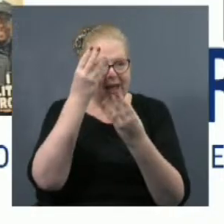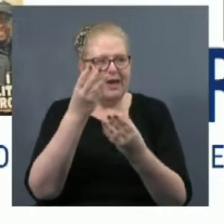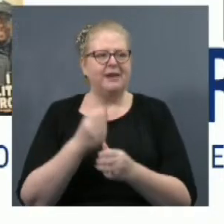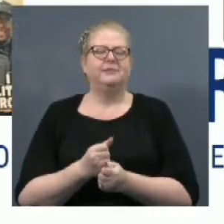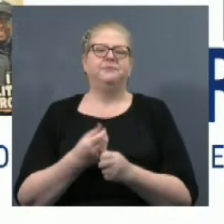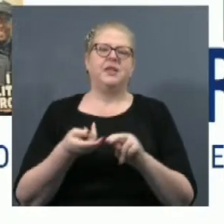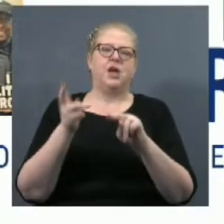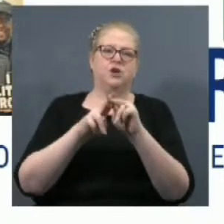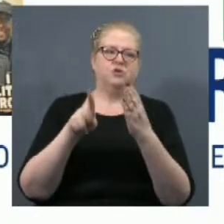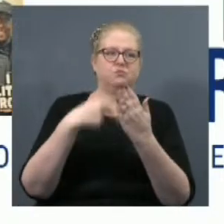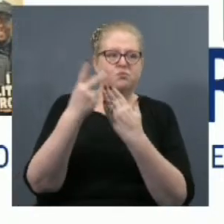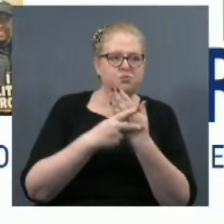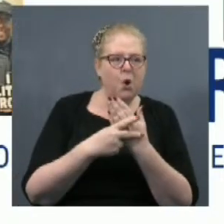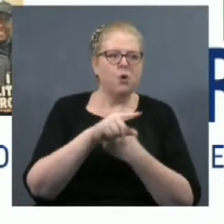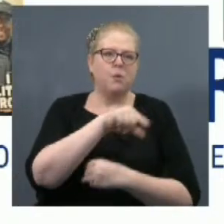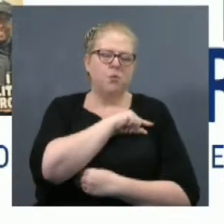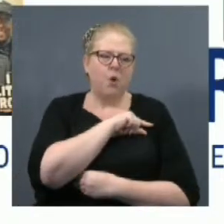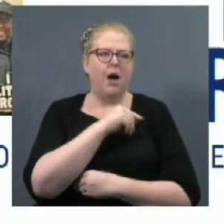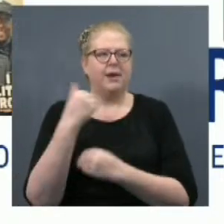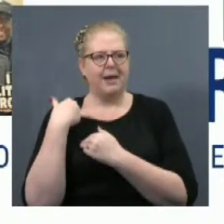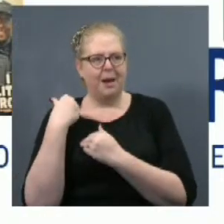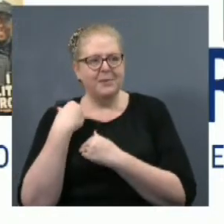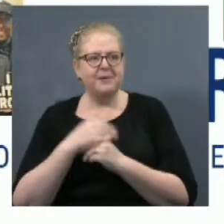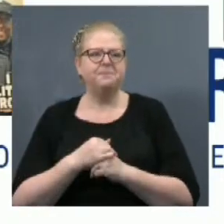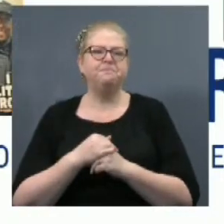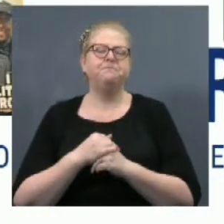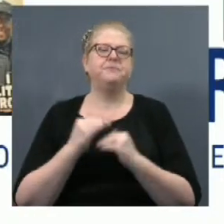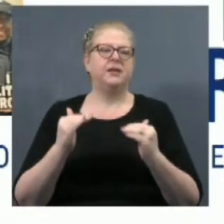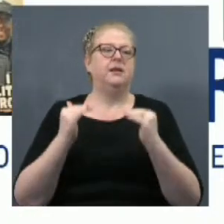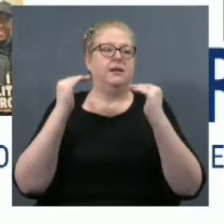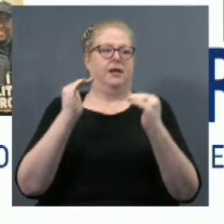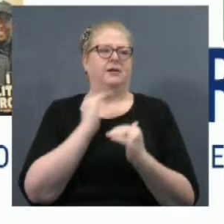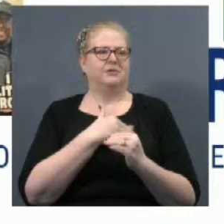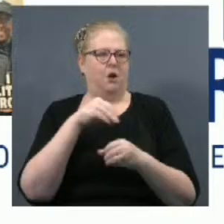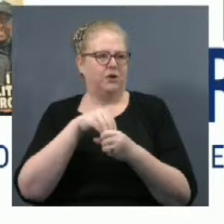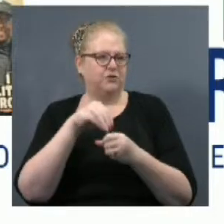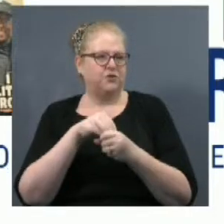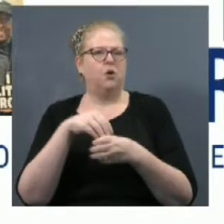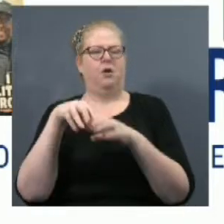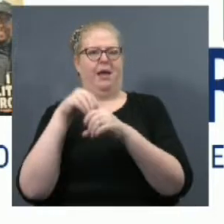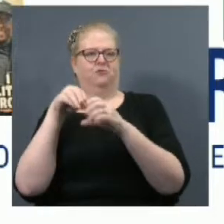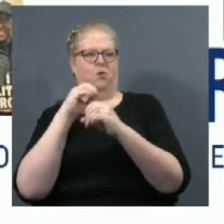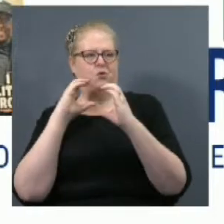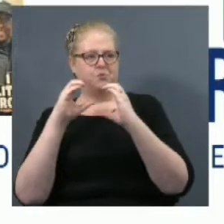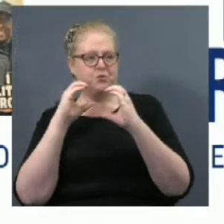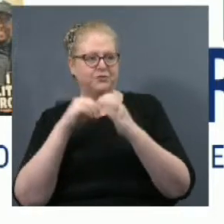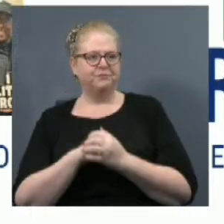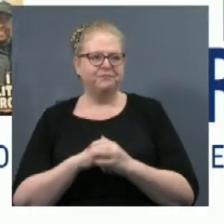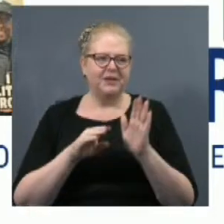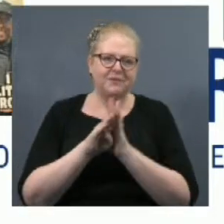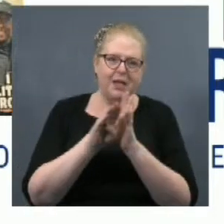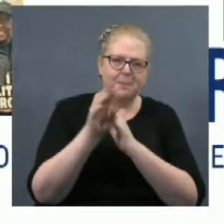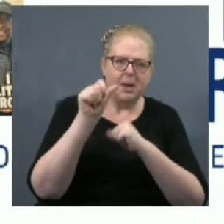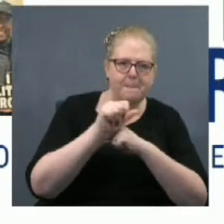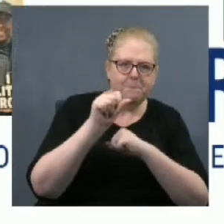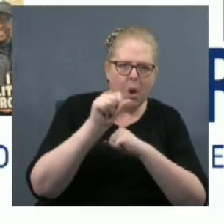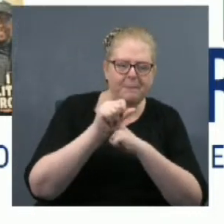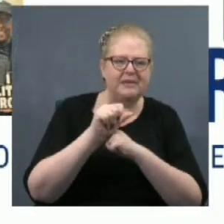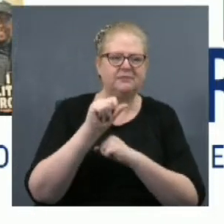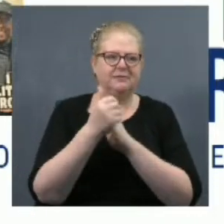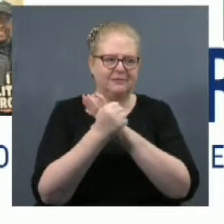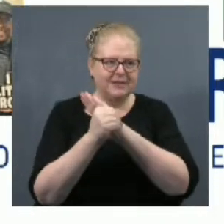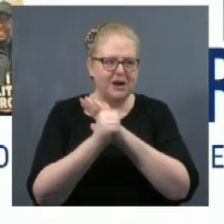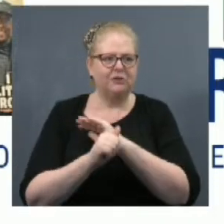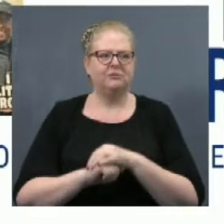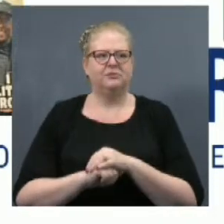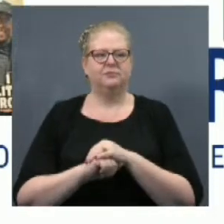enhance internal and external communication, develop employability skills, and definitely always place a priority on children, youth, and by